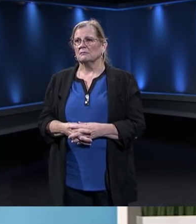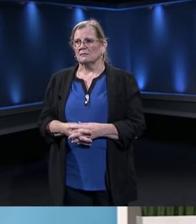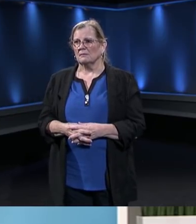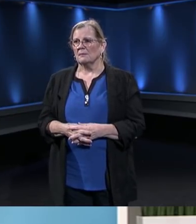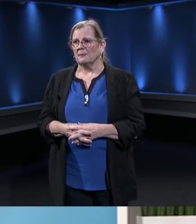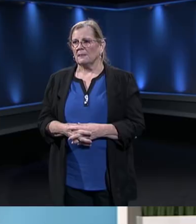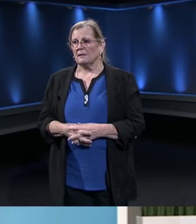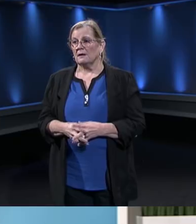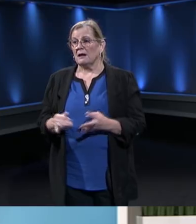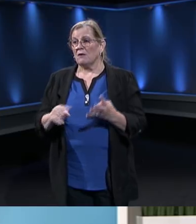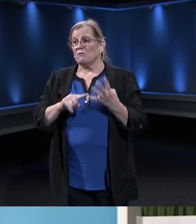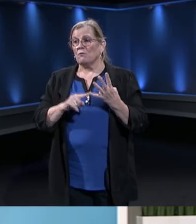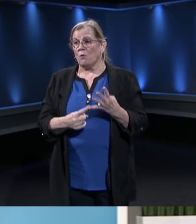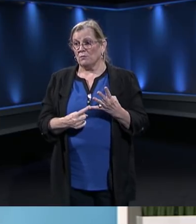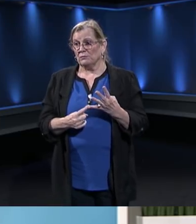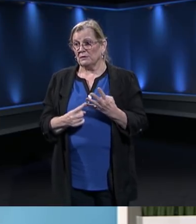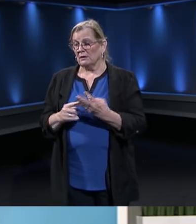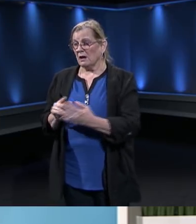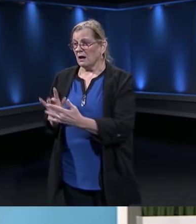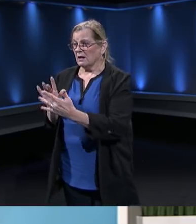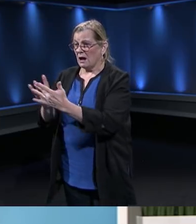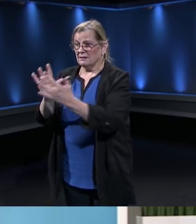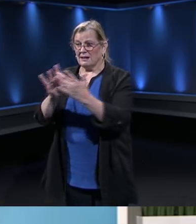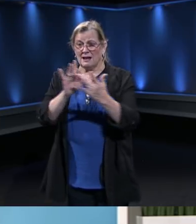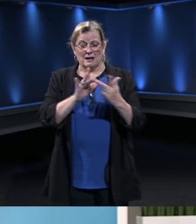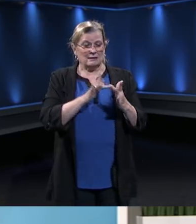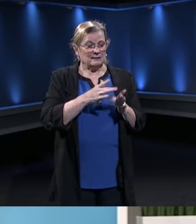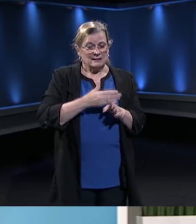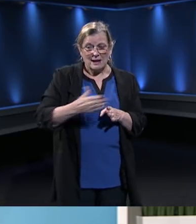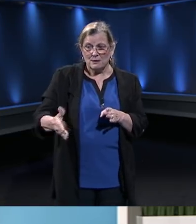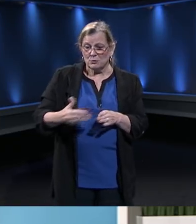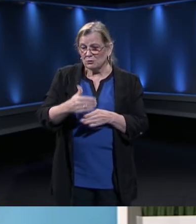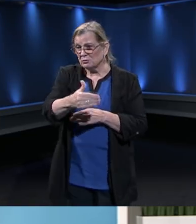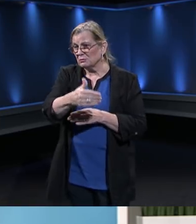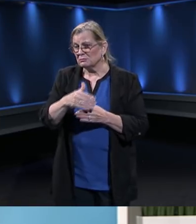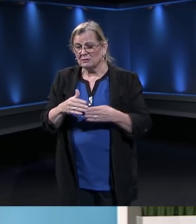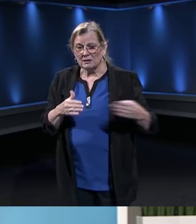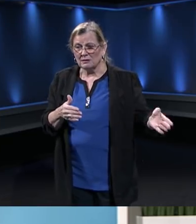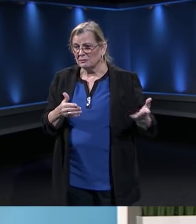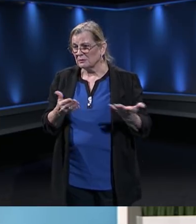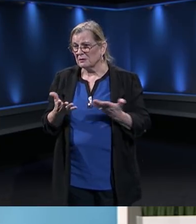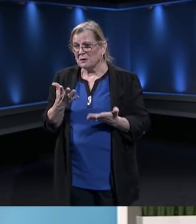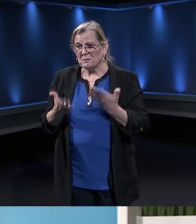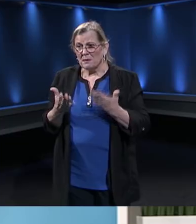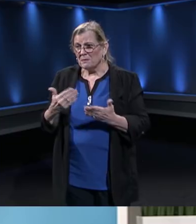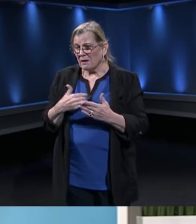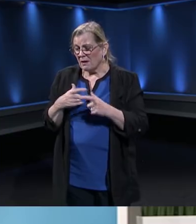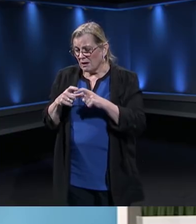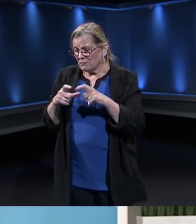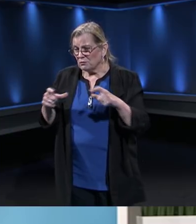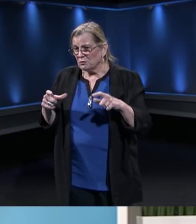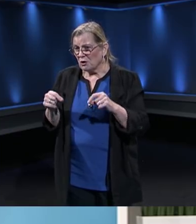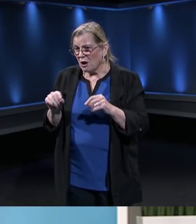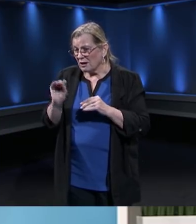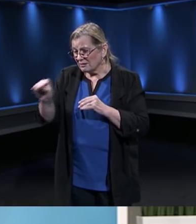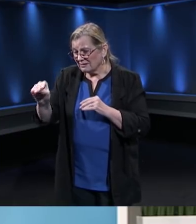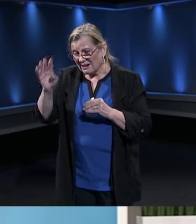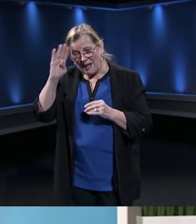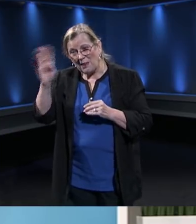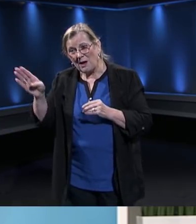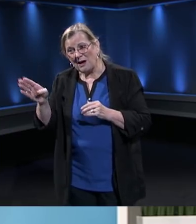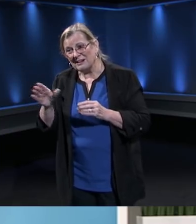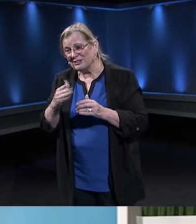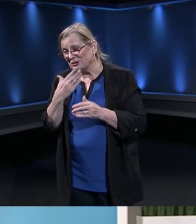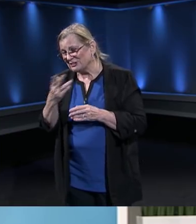out to neighbors, whether it's leaving a note on children's doors or just doing